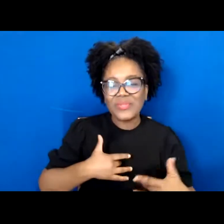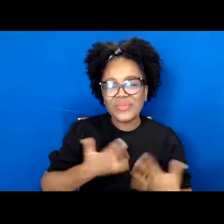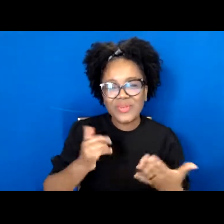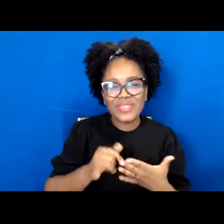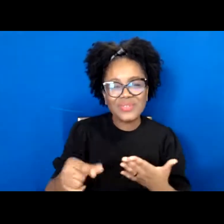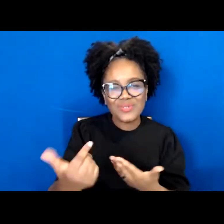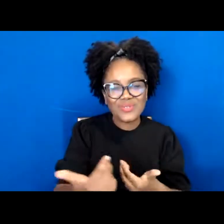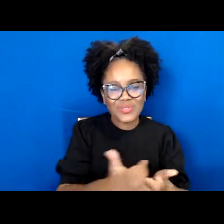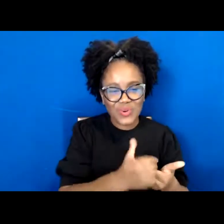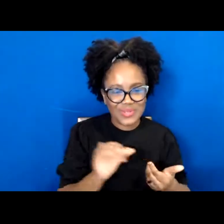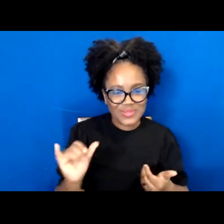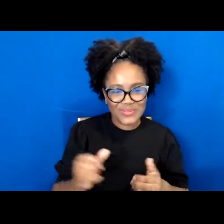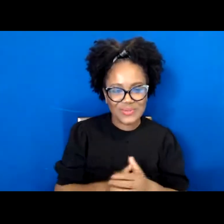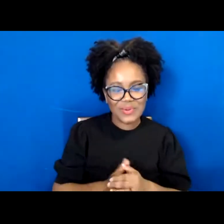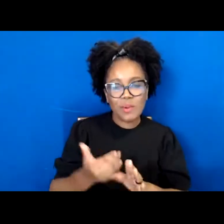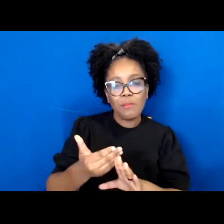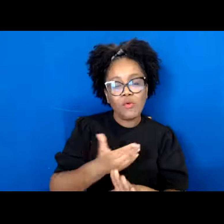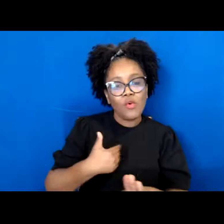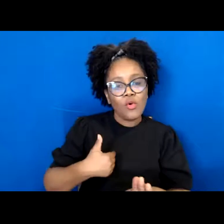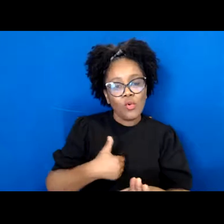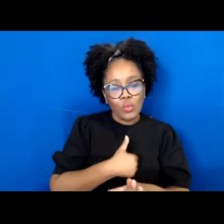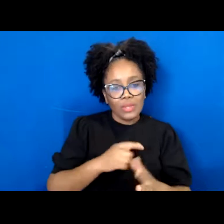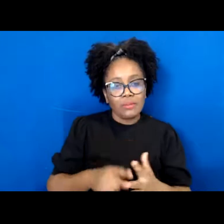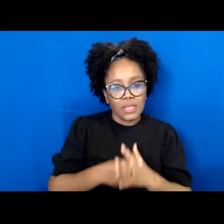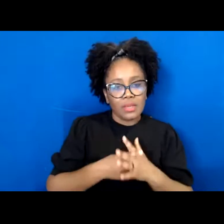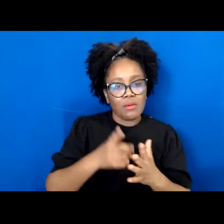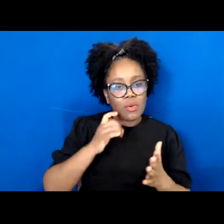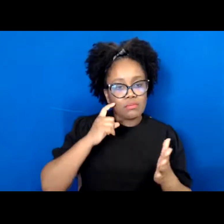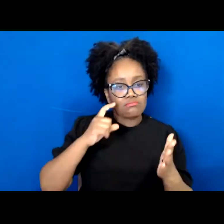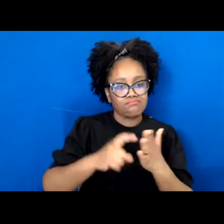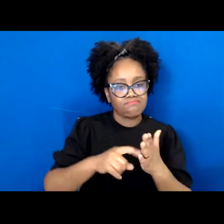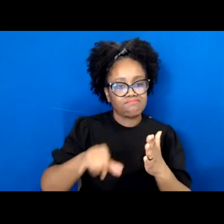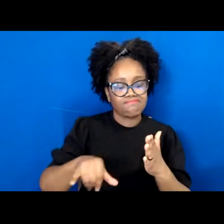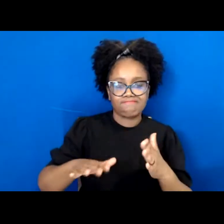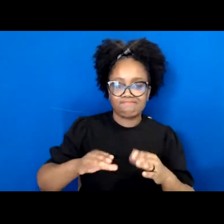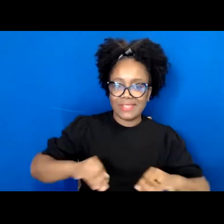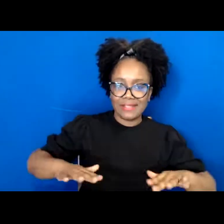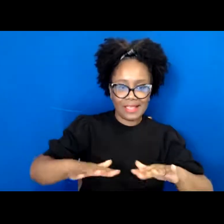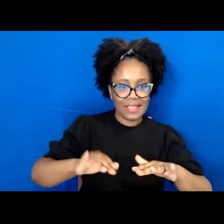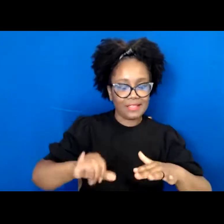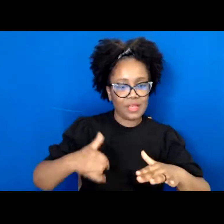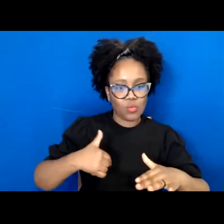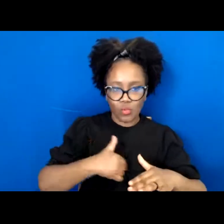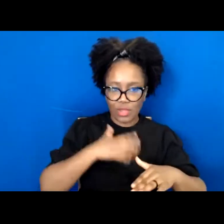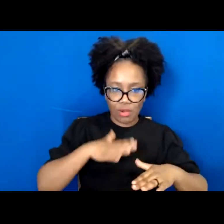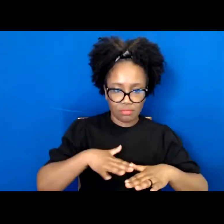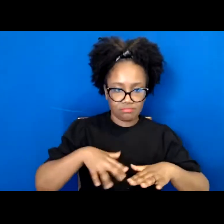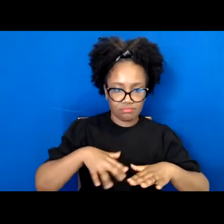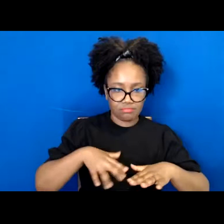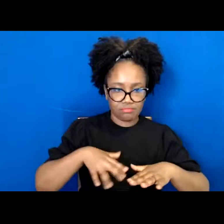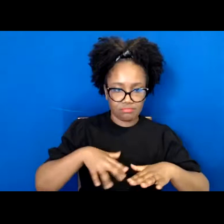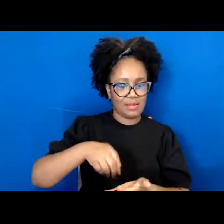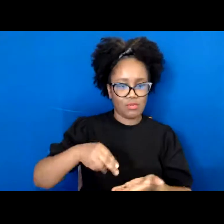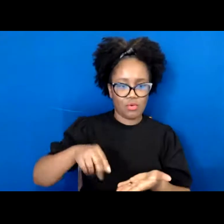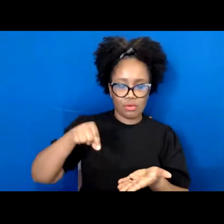tonight's session, we'd like to acknowledge that the land that surrounds us is part of who we are. It reflects our histories. We are currently on the